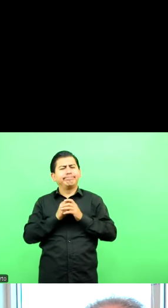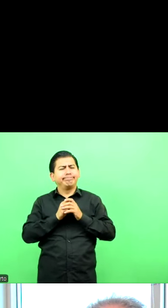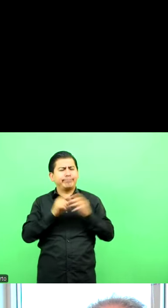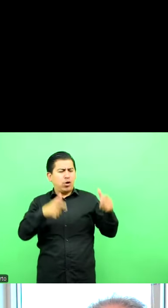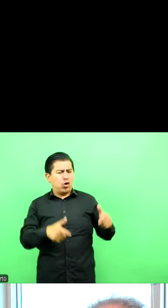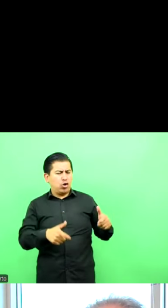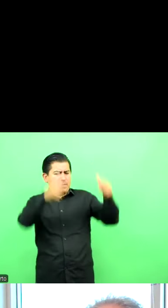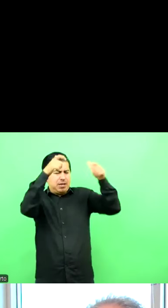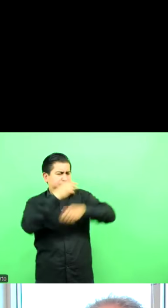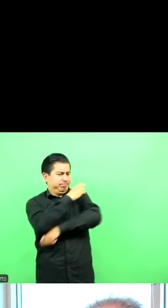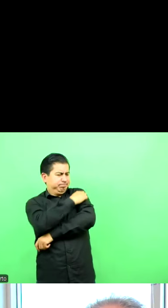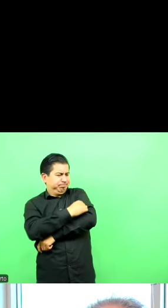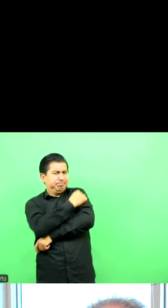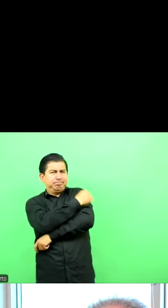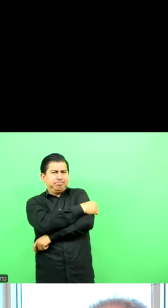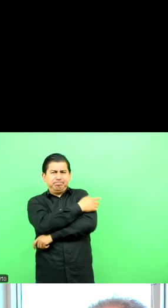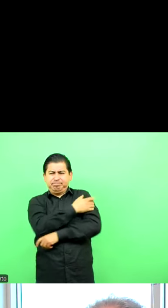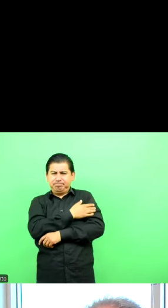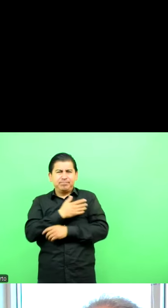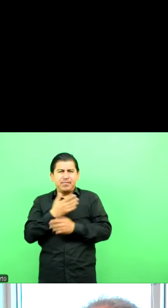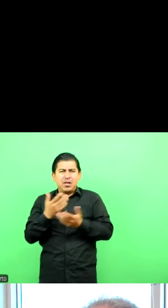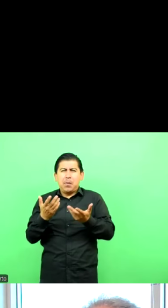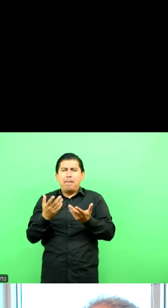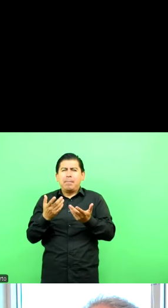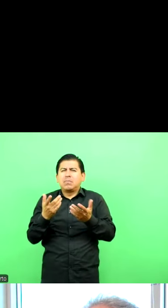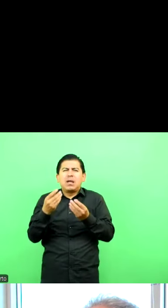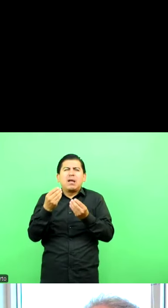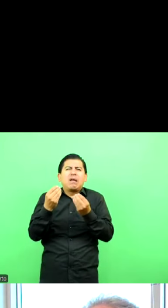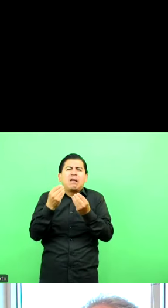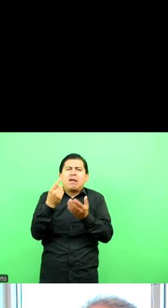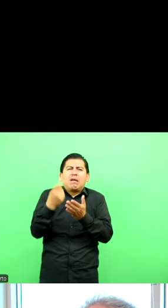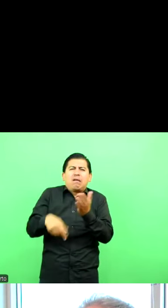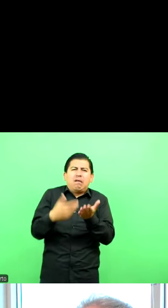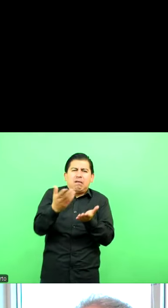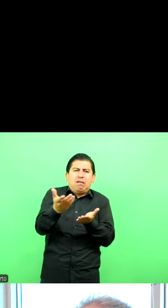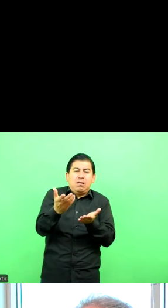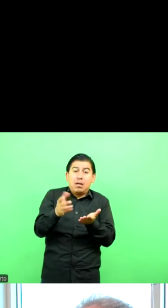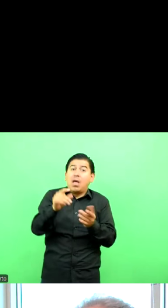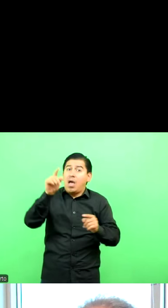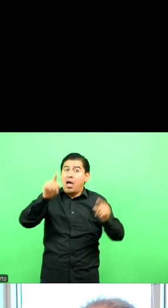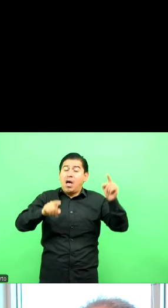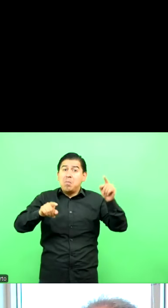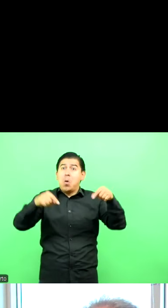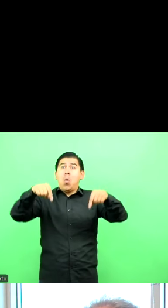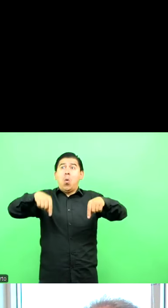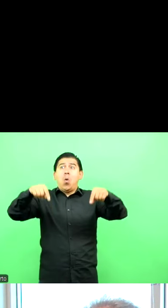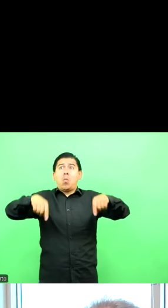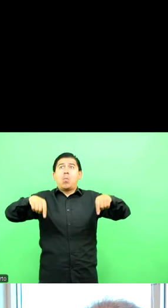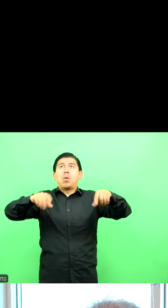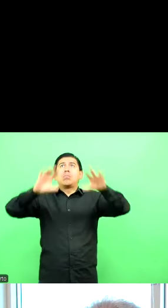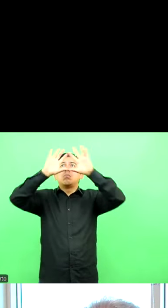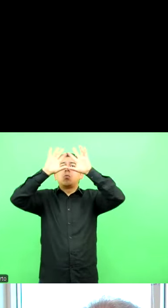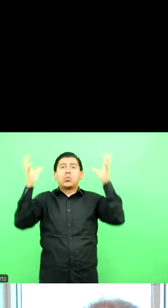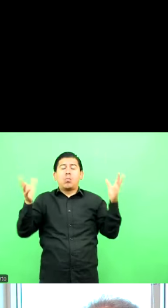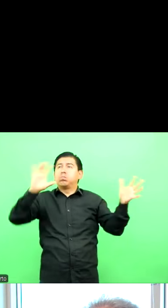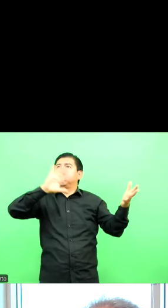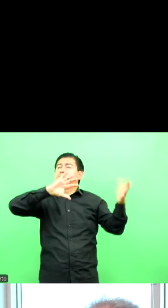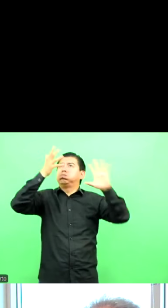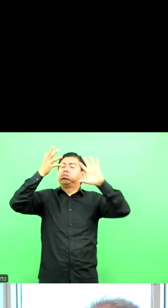hazard, different risk. The climate change is natural and man-made. It's the biological. So how a